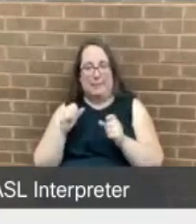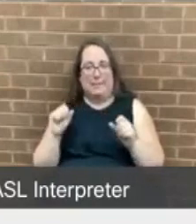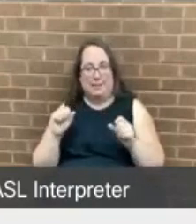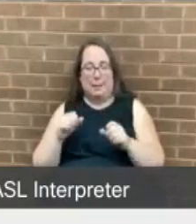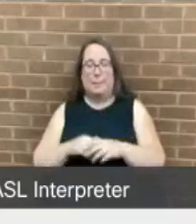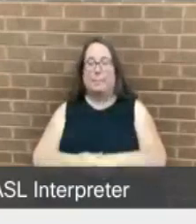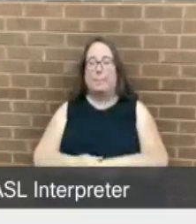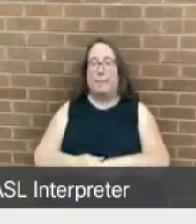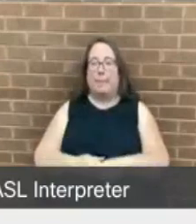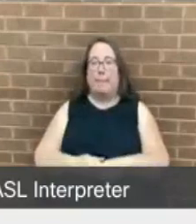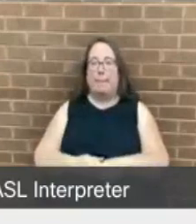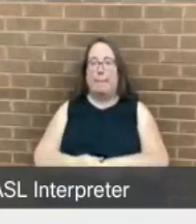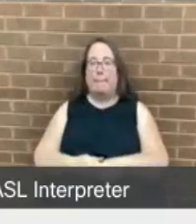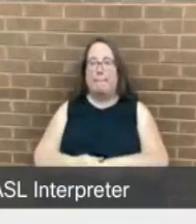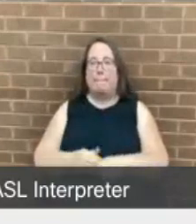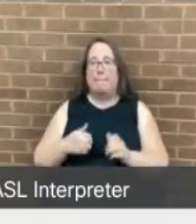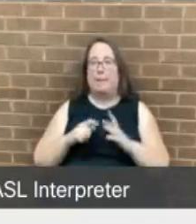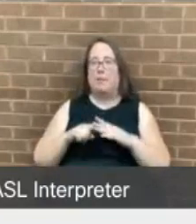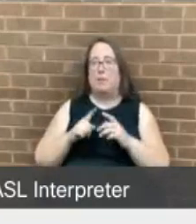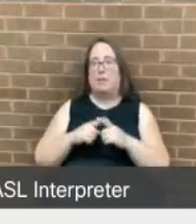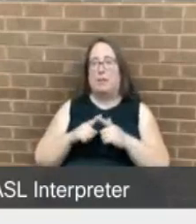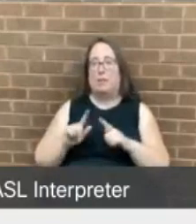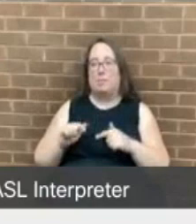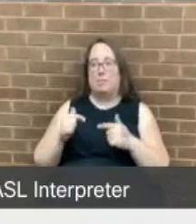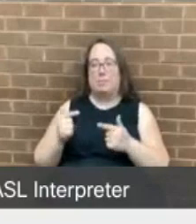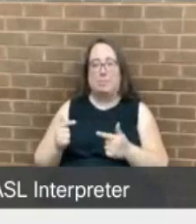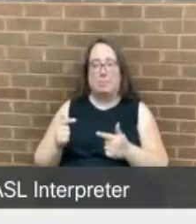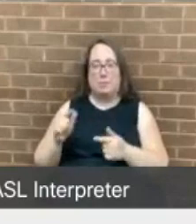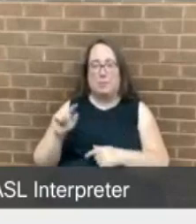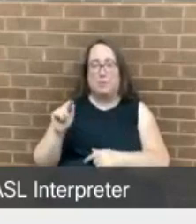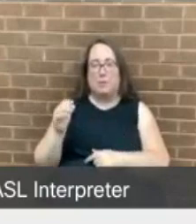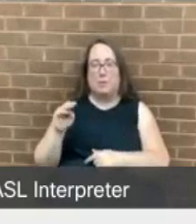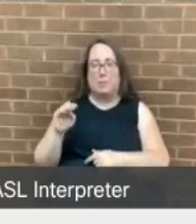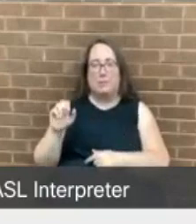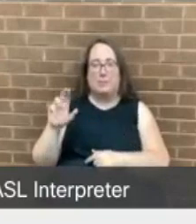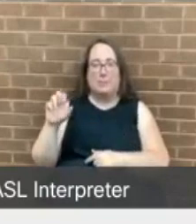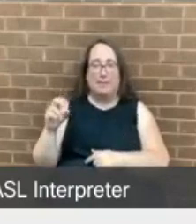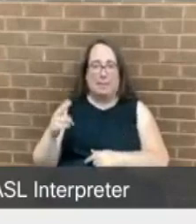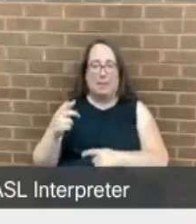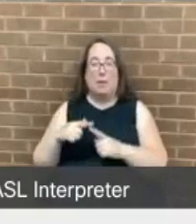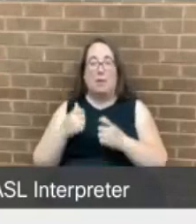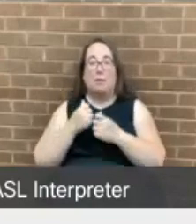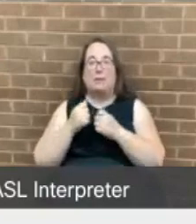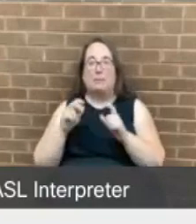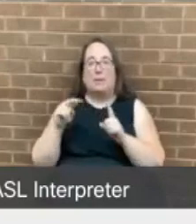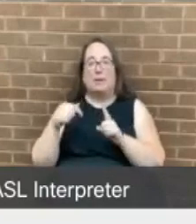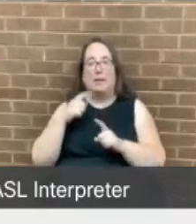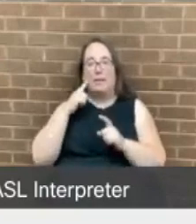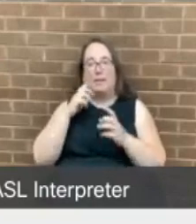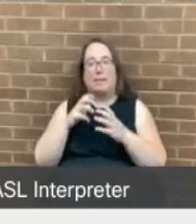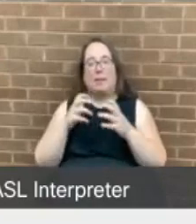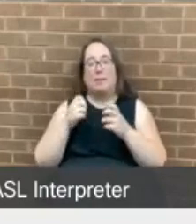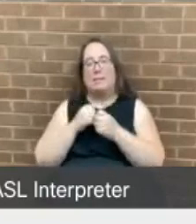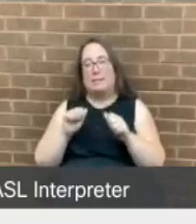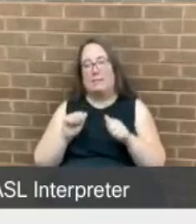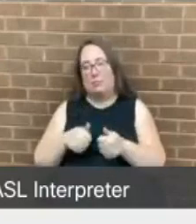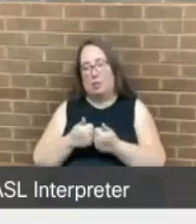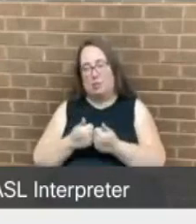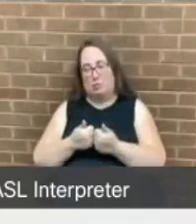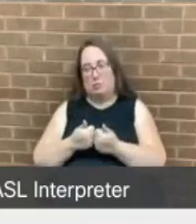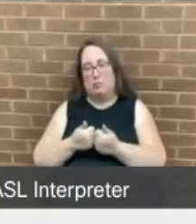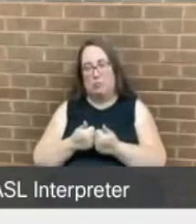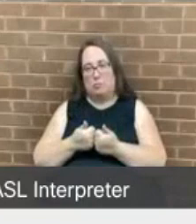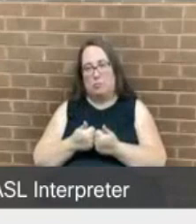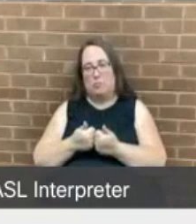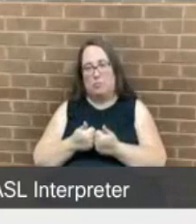Let me start on this, and then I'll turn it over to Administrator Tim Smith. And you, from a safety perspective, I think a lot of the safety challenges that we